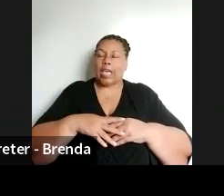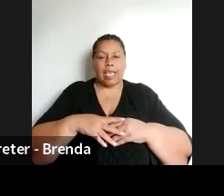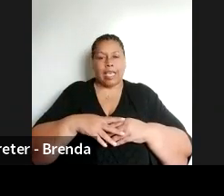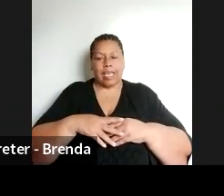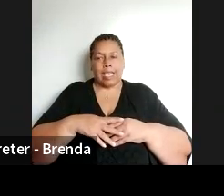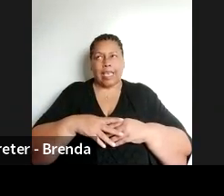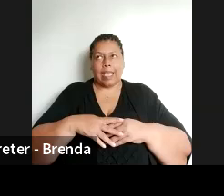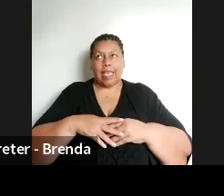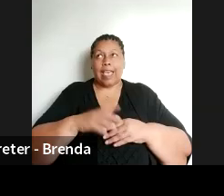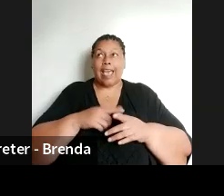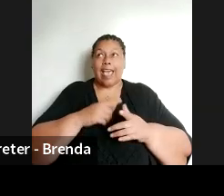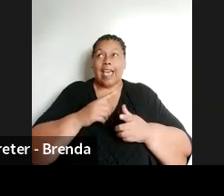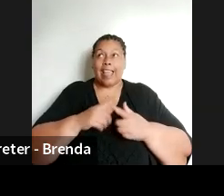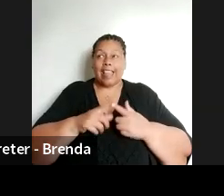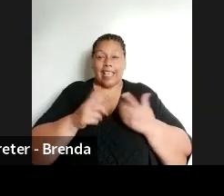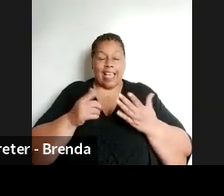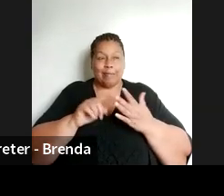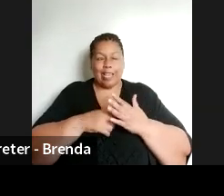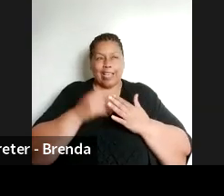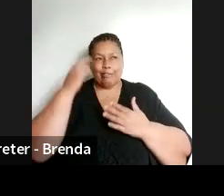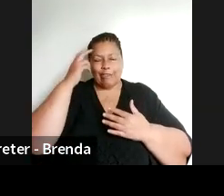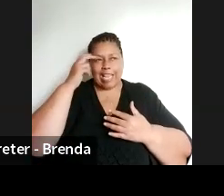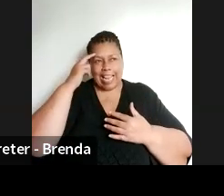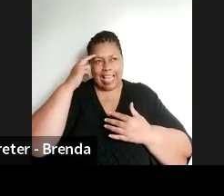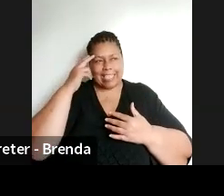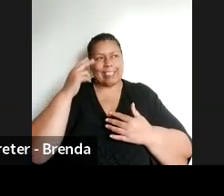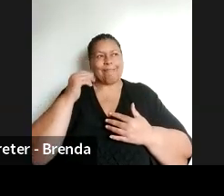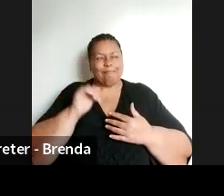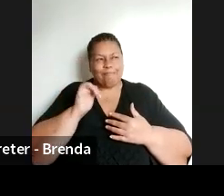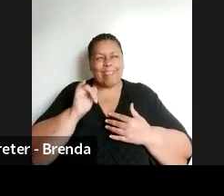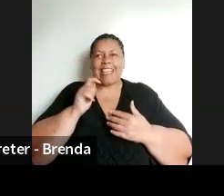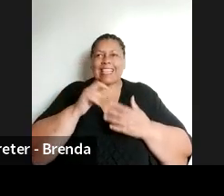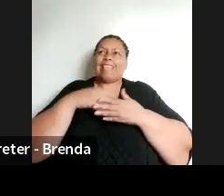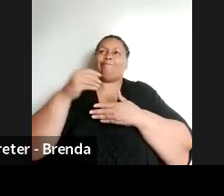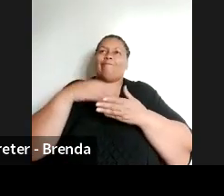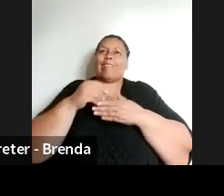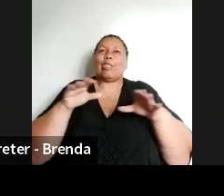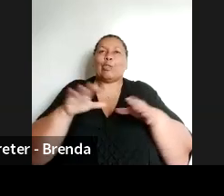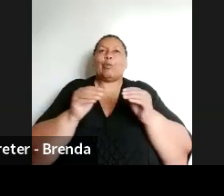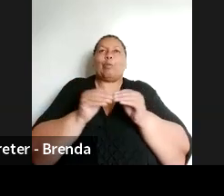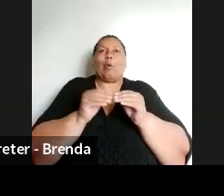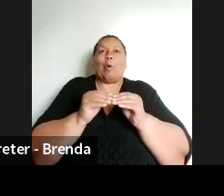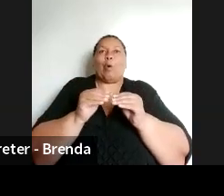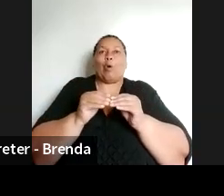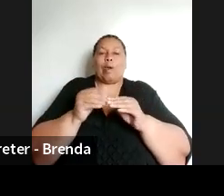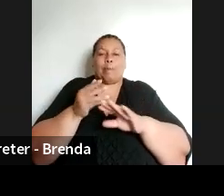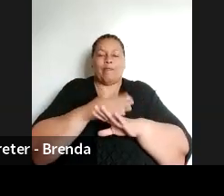I'm starting to realize that I got to go do more stuff before my life is over,